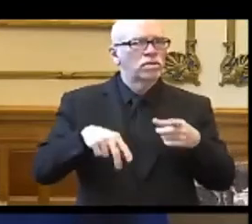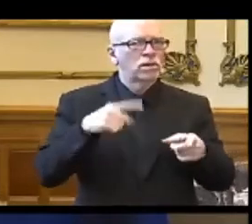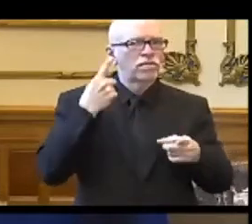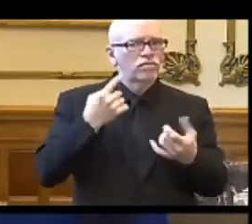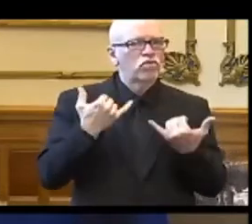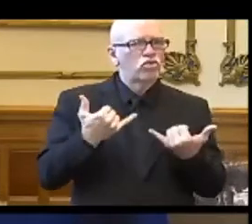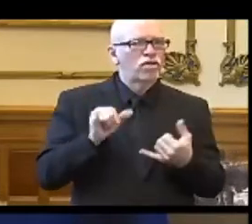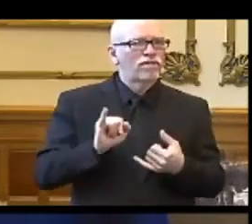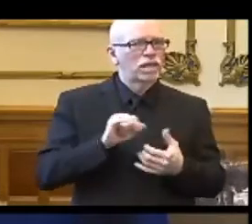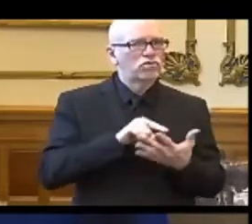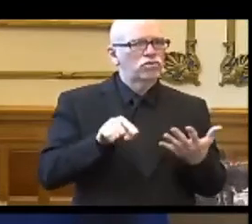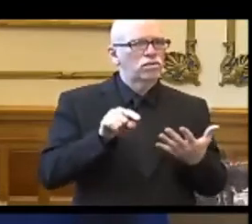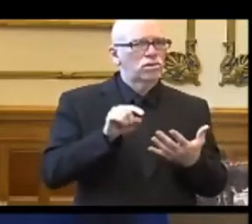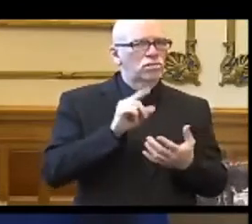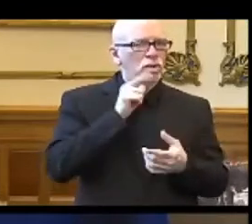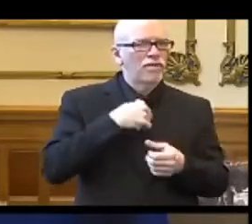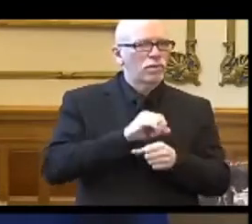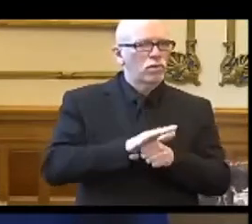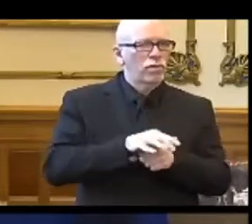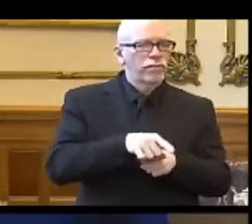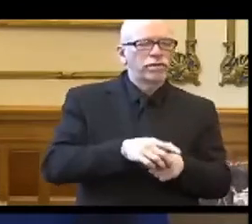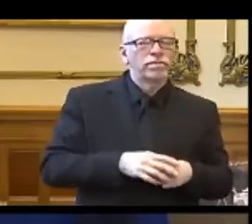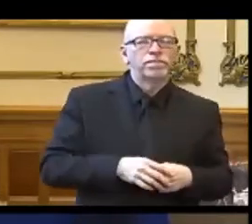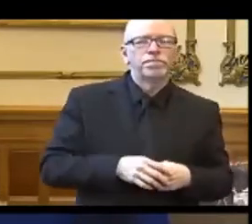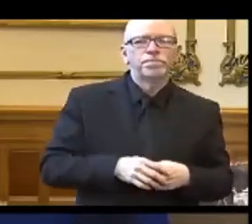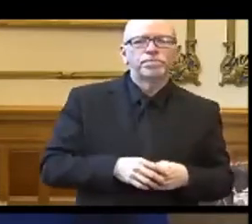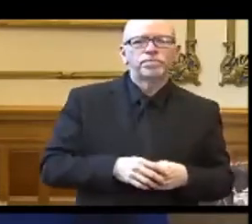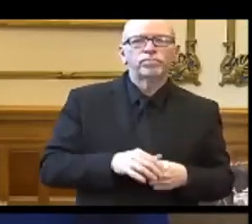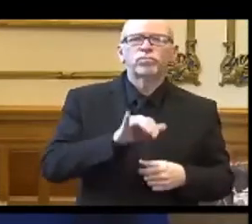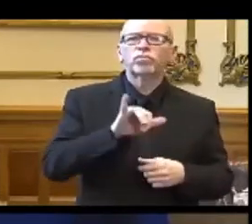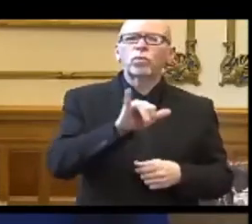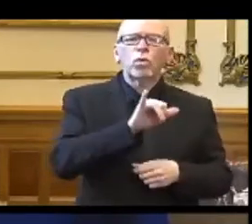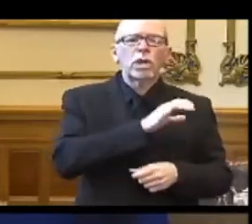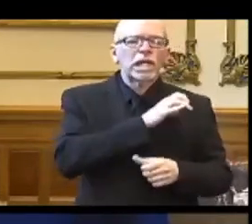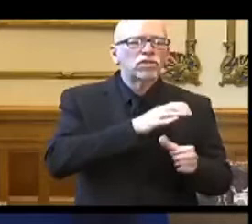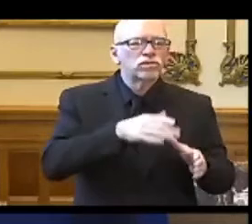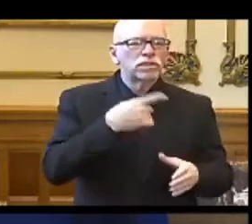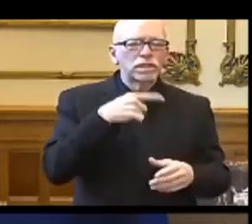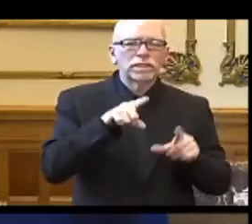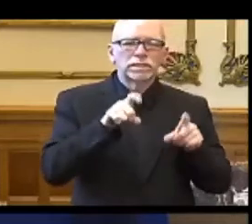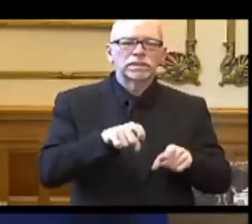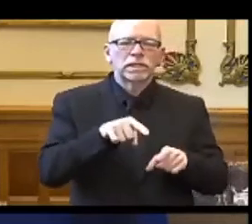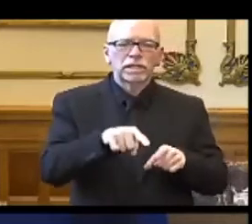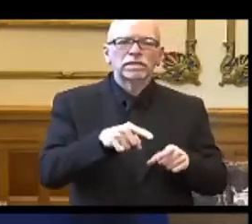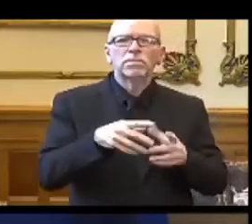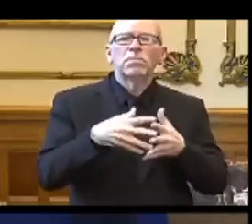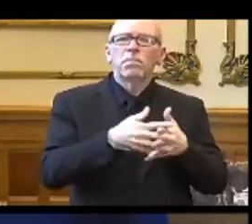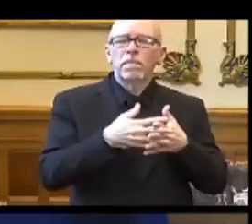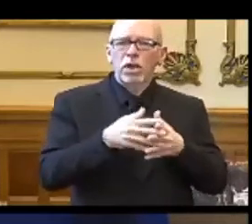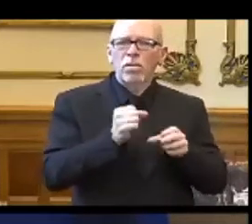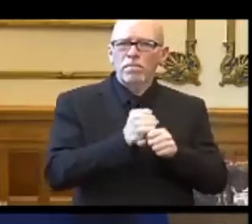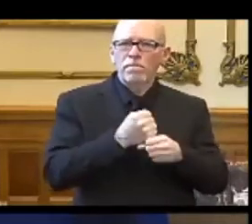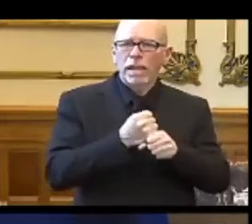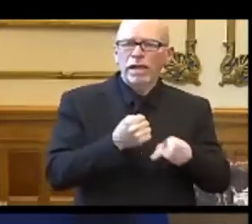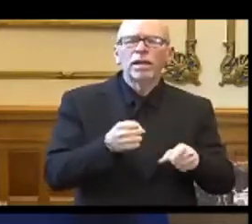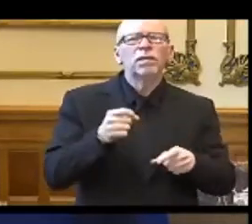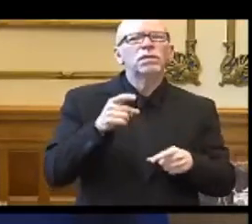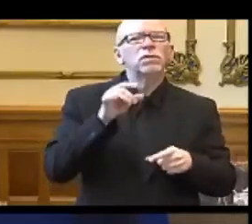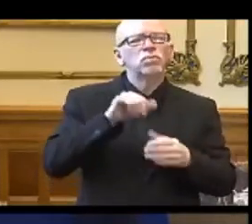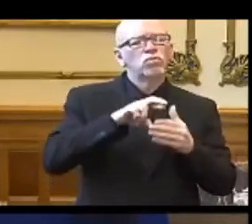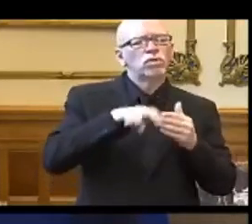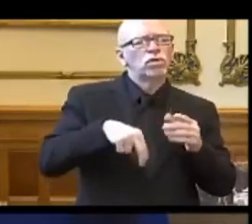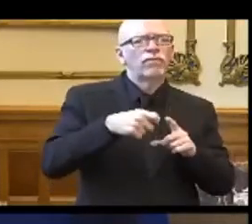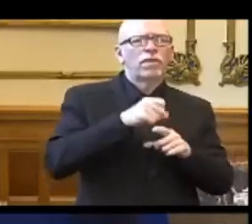current infection of COVID-19. These clinicians say the tests are American made. How are results